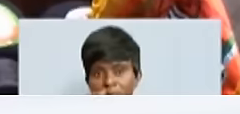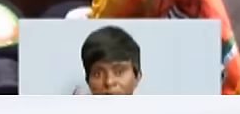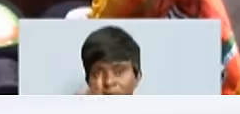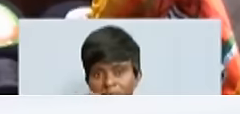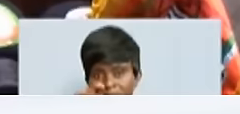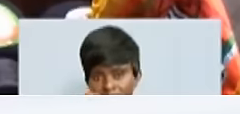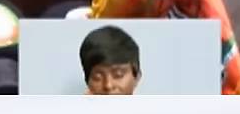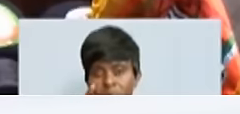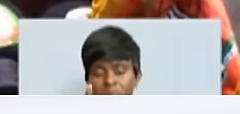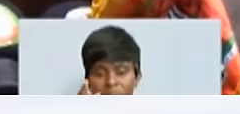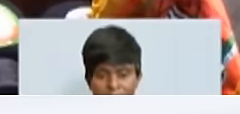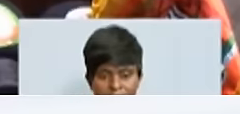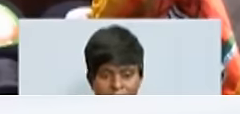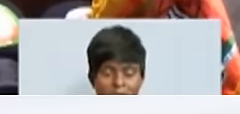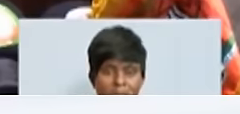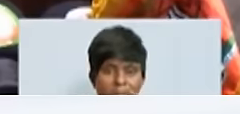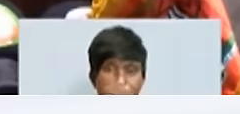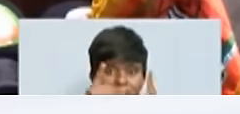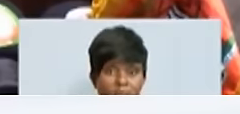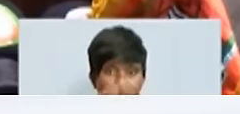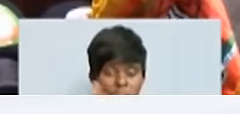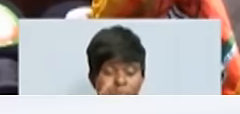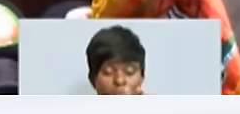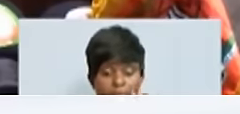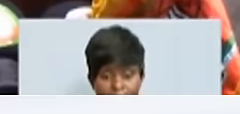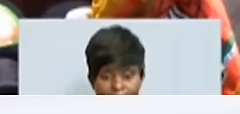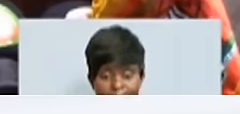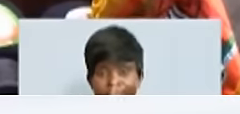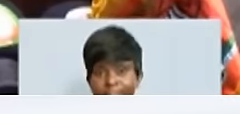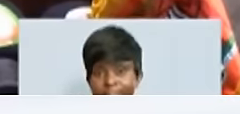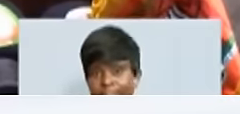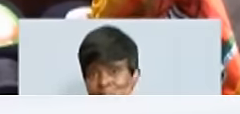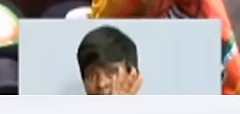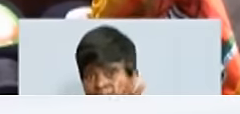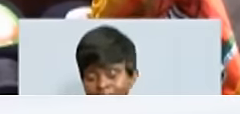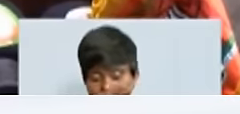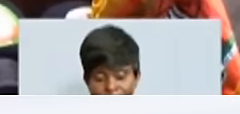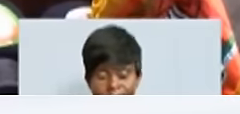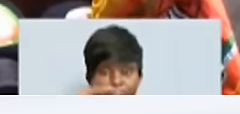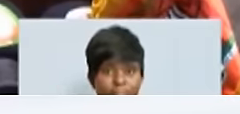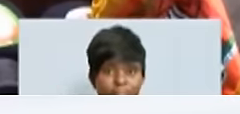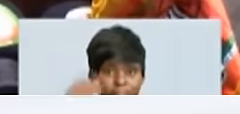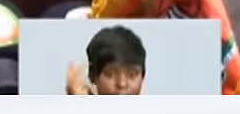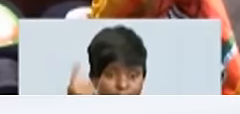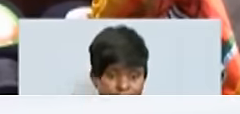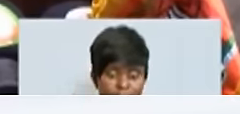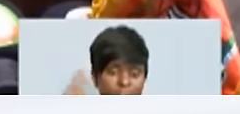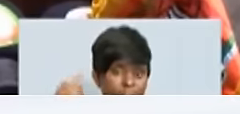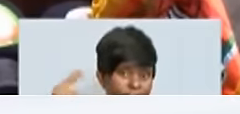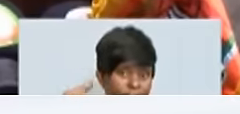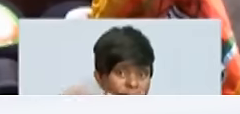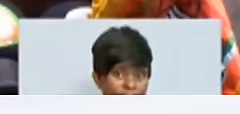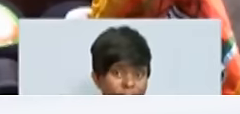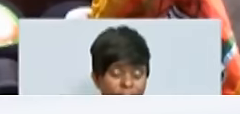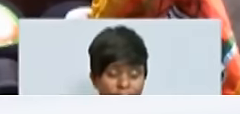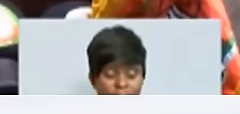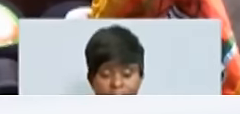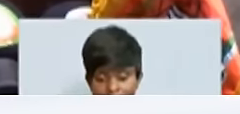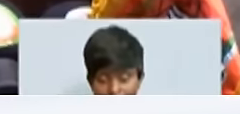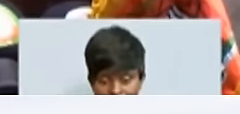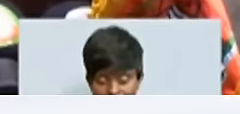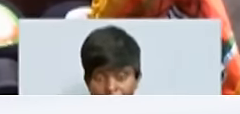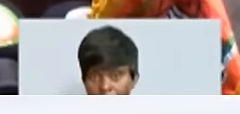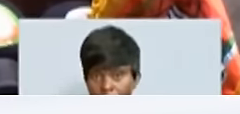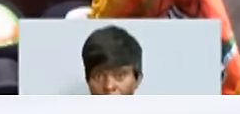And following this declaration, as I said, the 2024 national budget is being reviewed to move